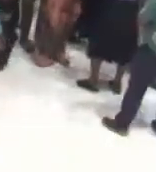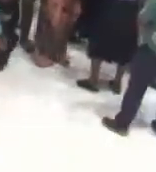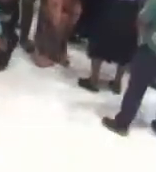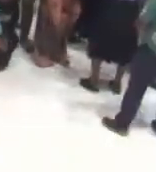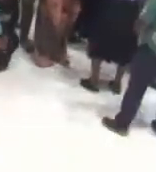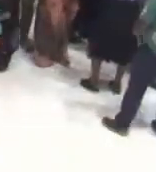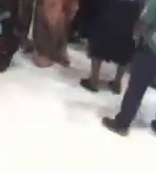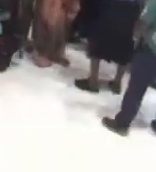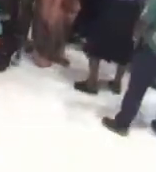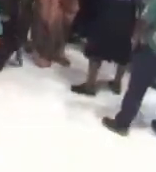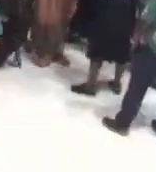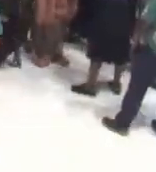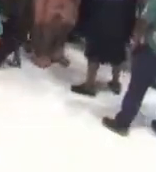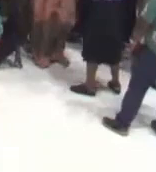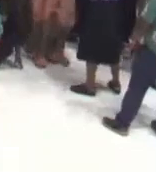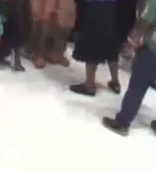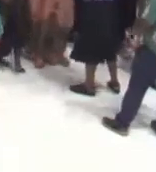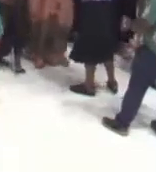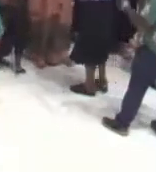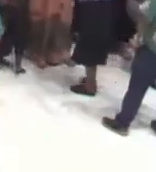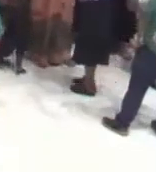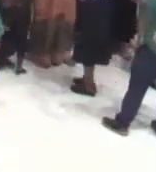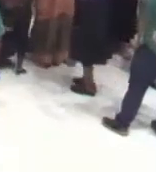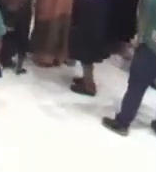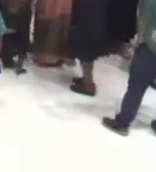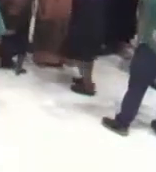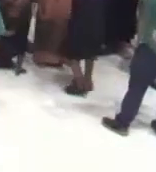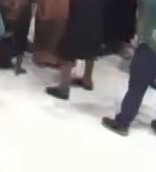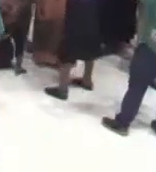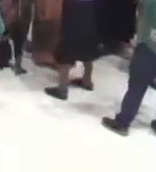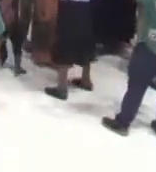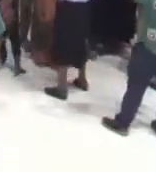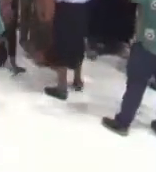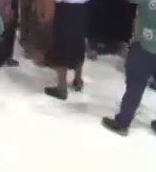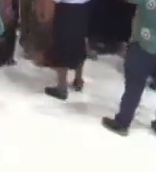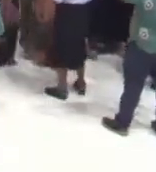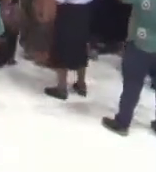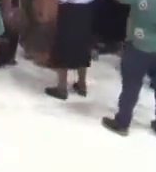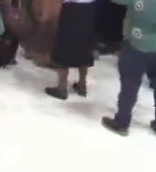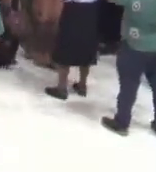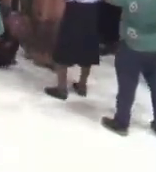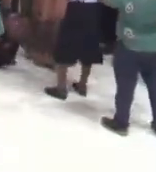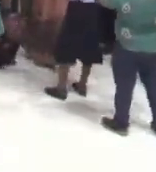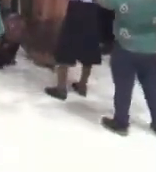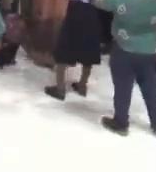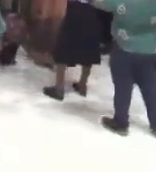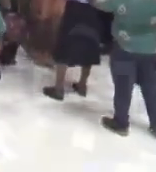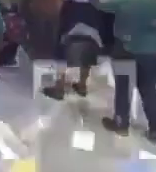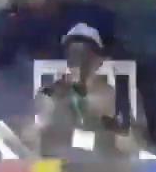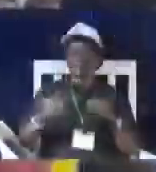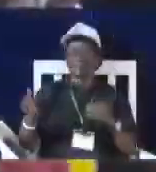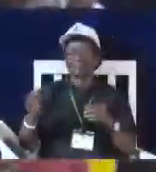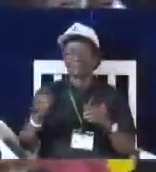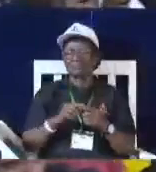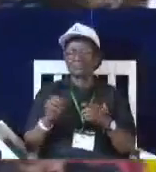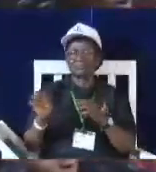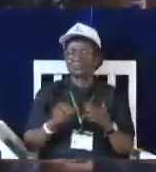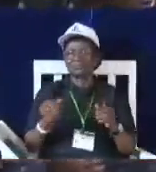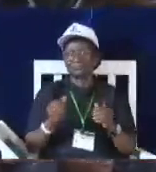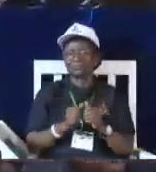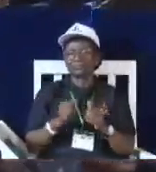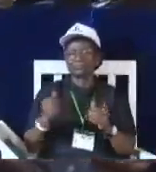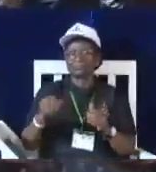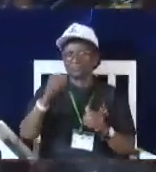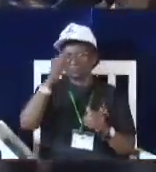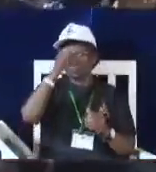I want to do your will. I don't want to have anything to do with the devil anymore. All these days that I've been